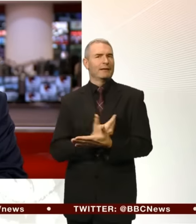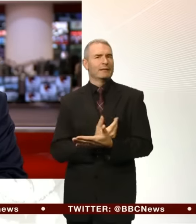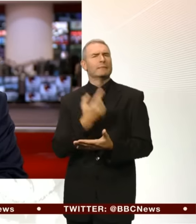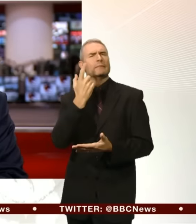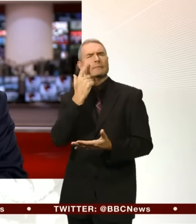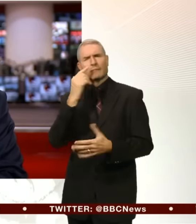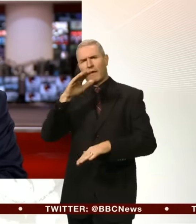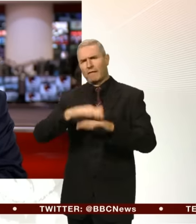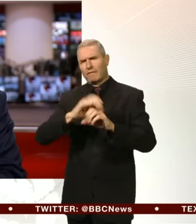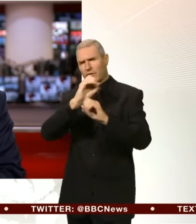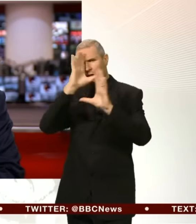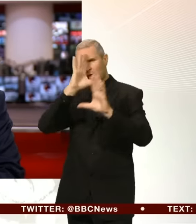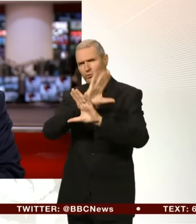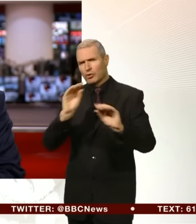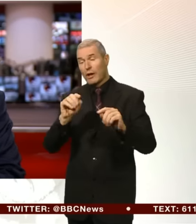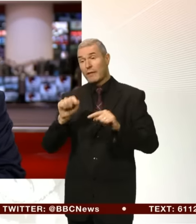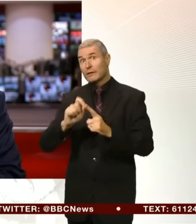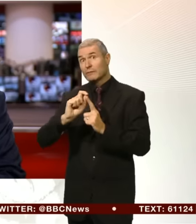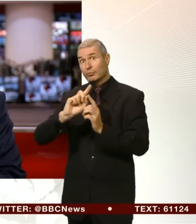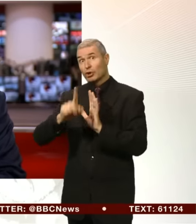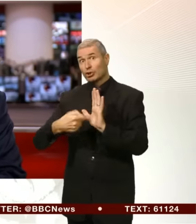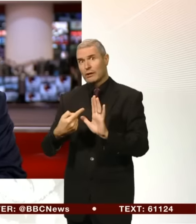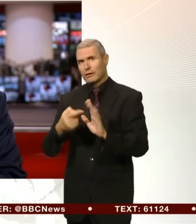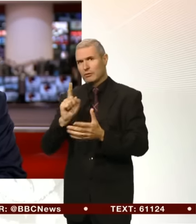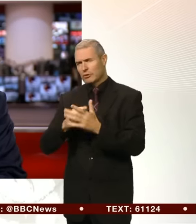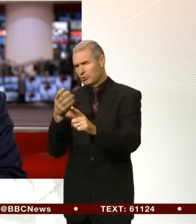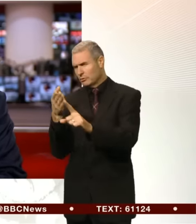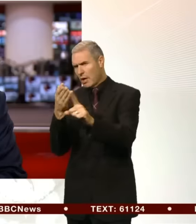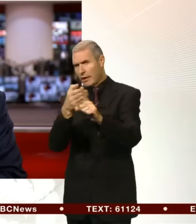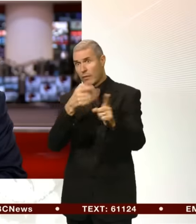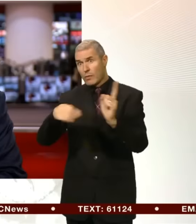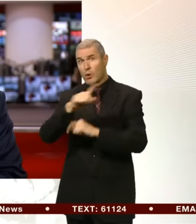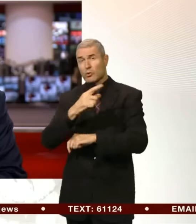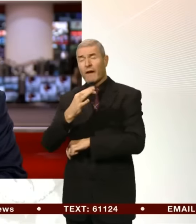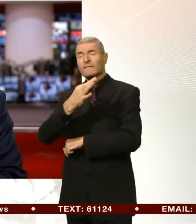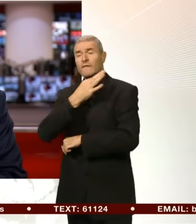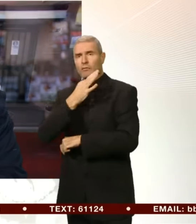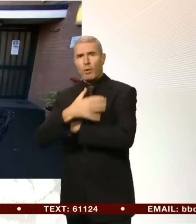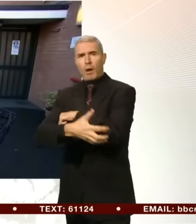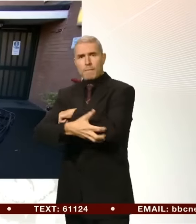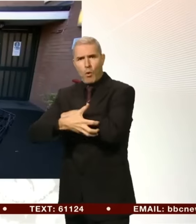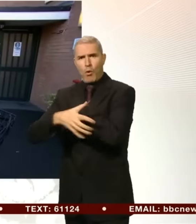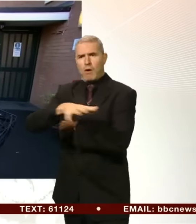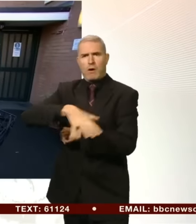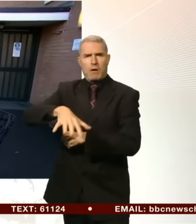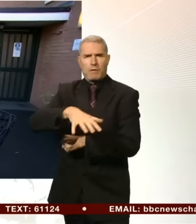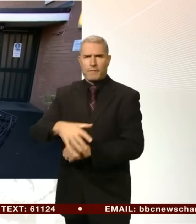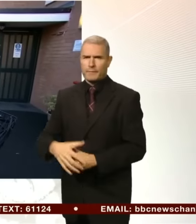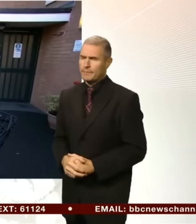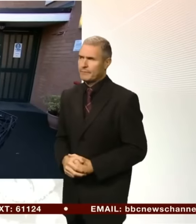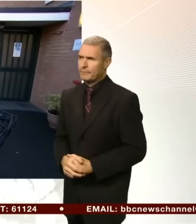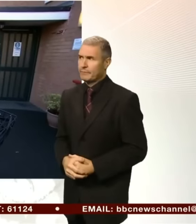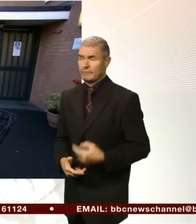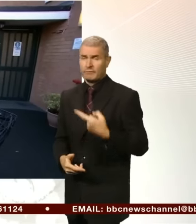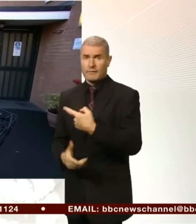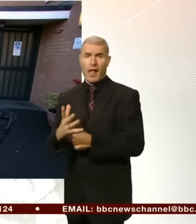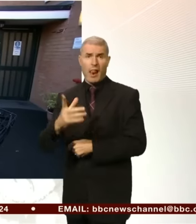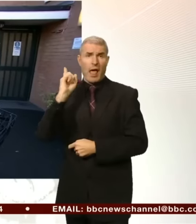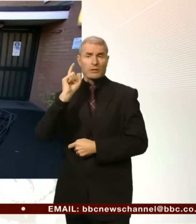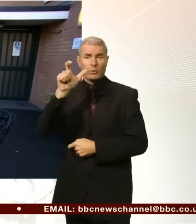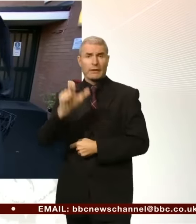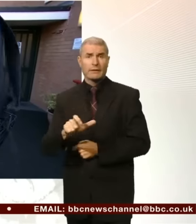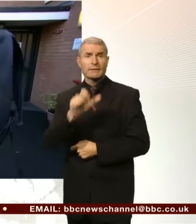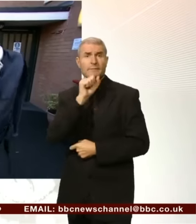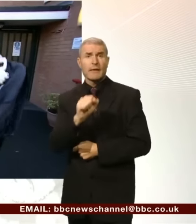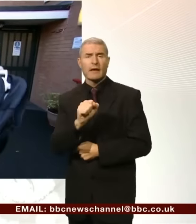health correspondent Dominic Hughes reports on a project which is trying to target those who are most at risk. Last week, Michael Brady received